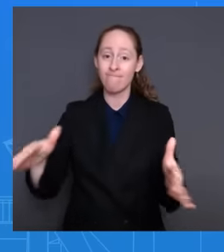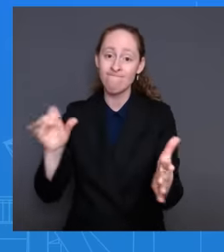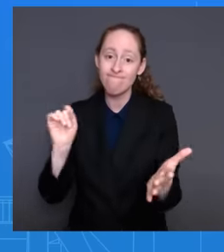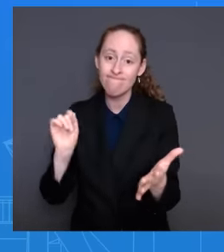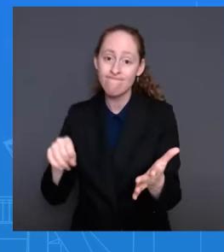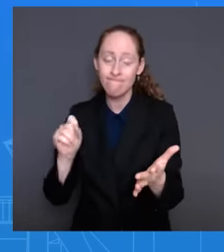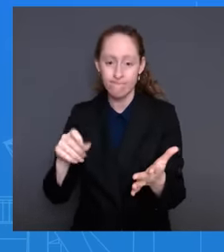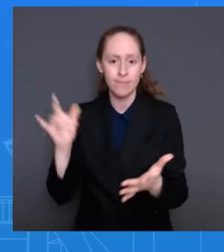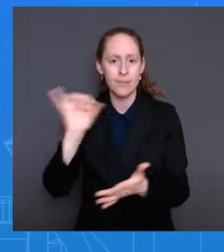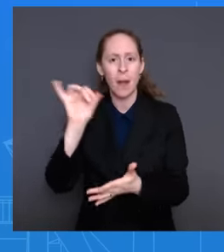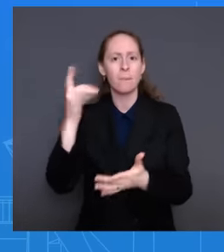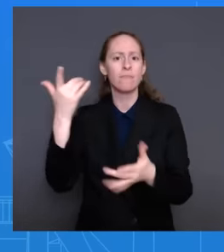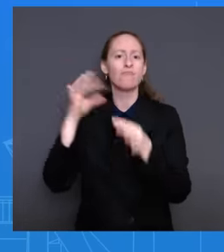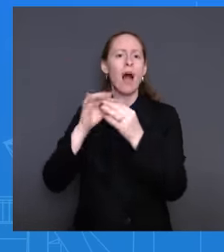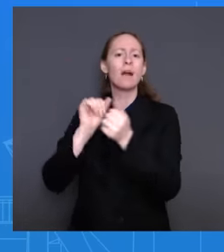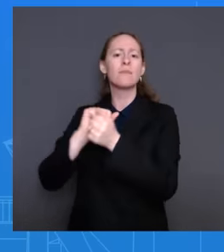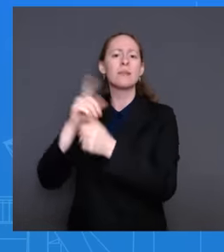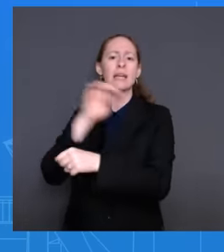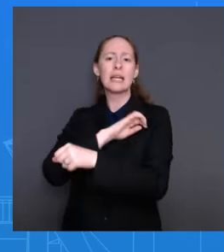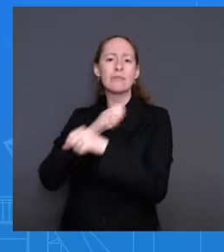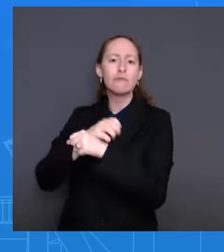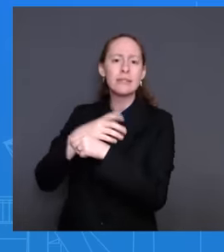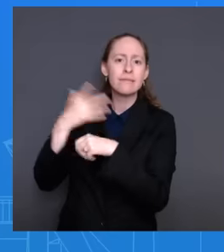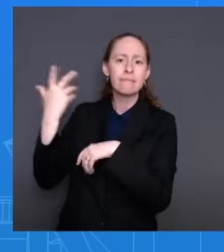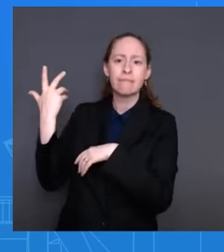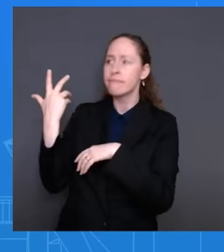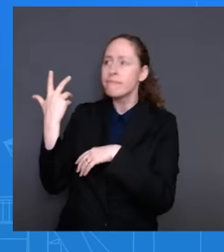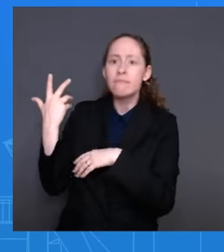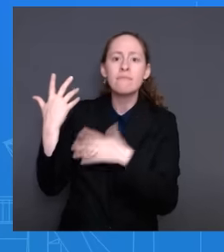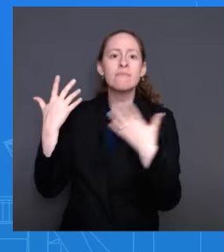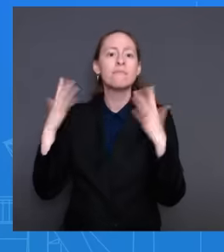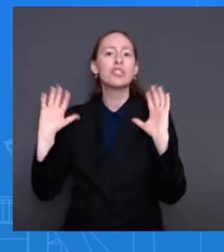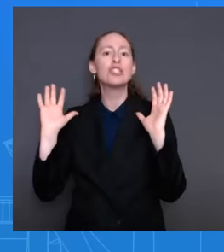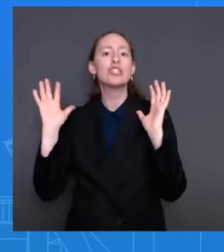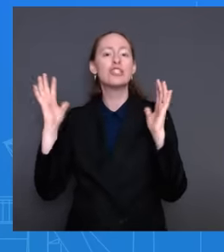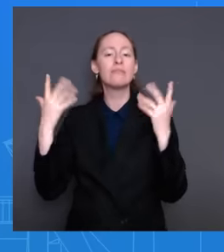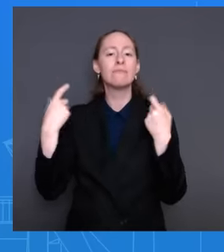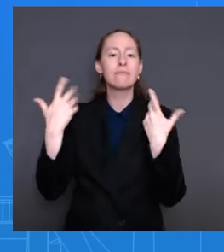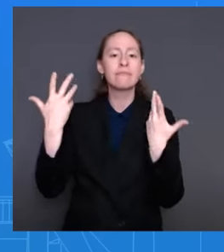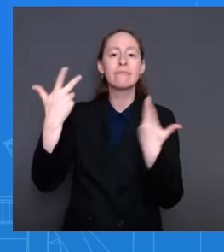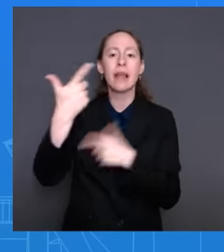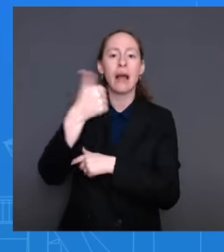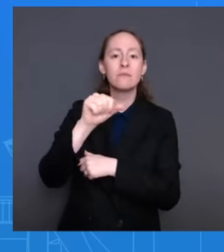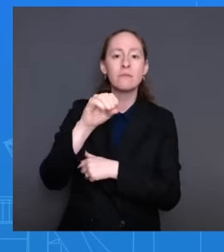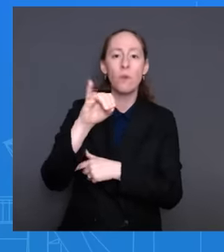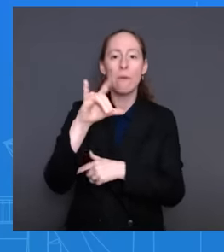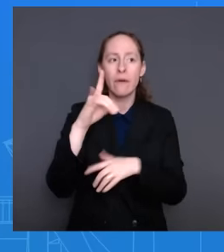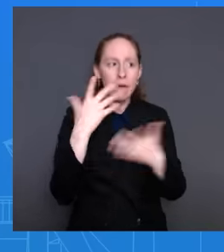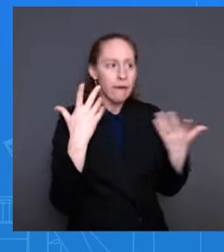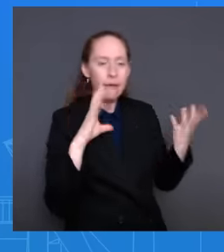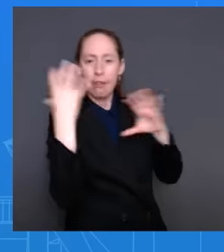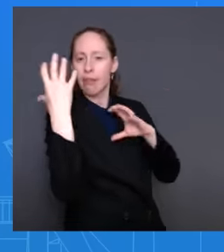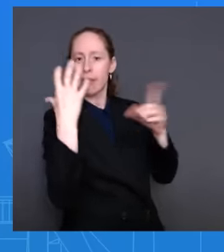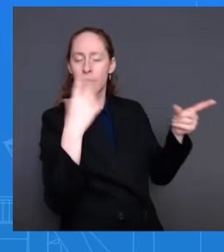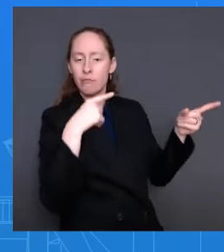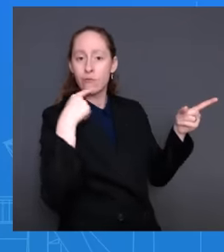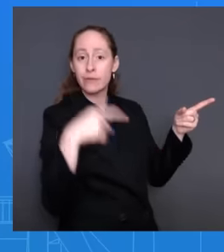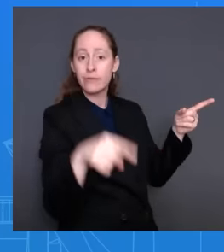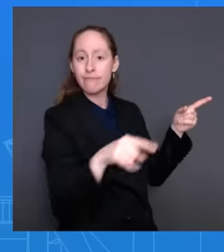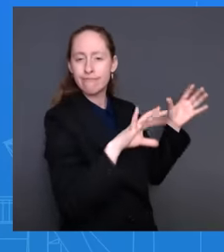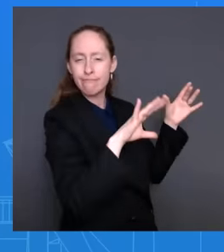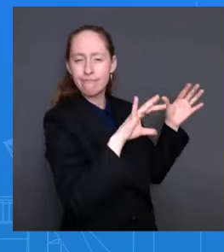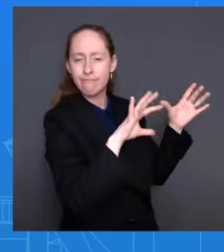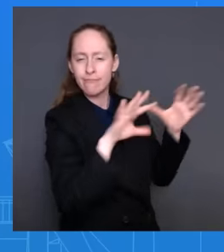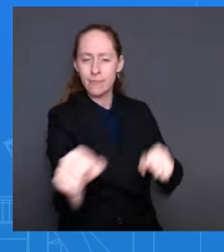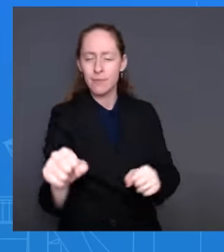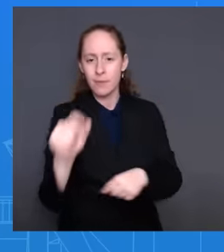of Ukraine are significant and ongoing. And so so absolutely, those